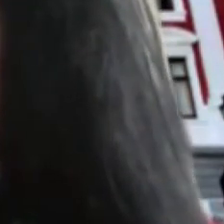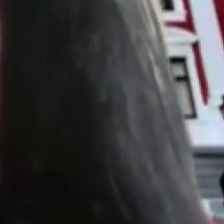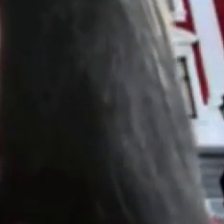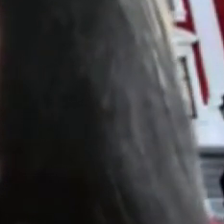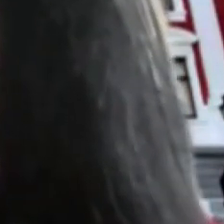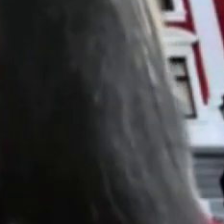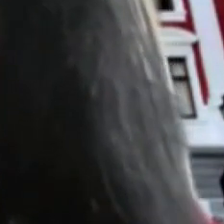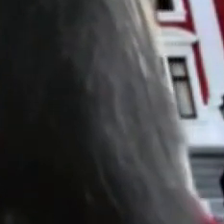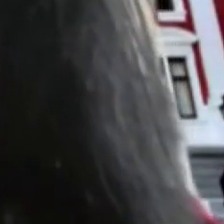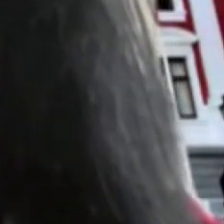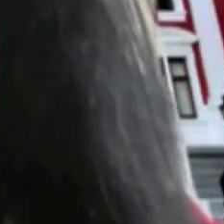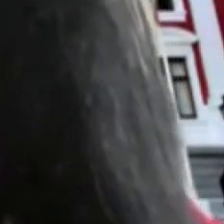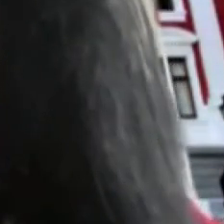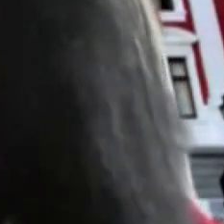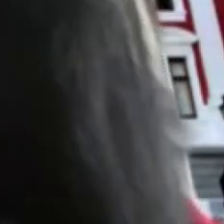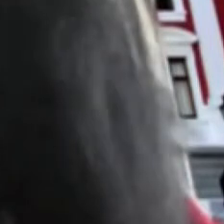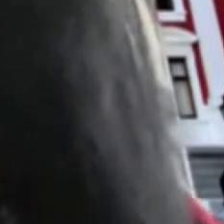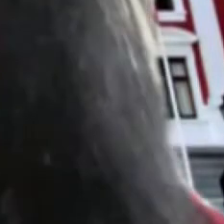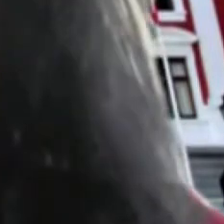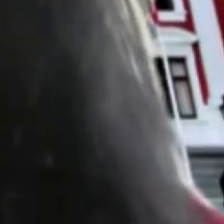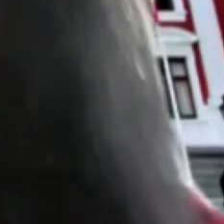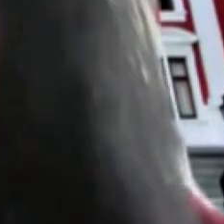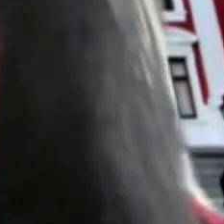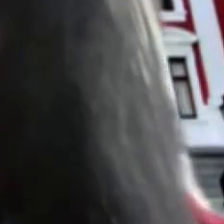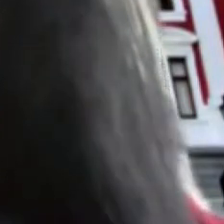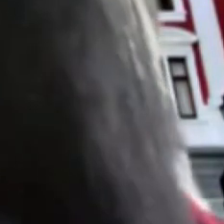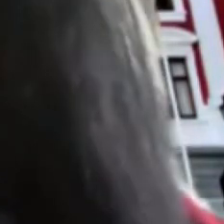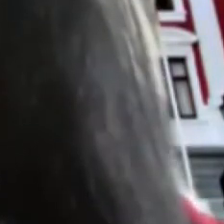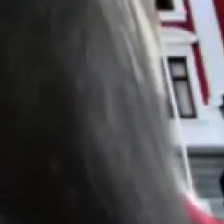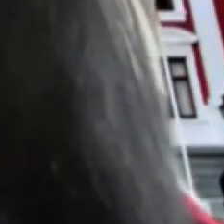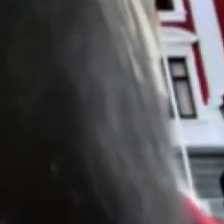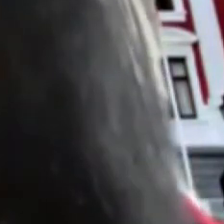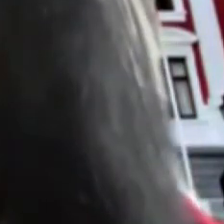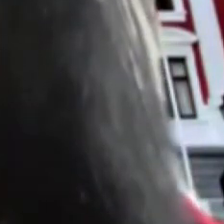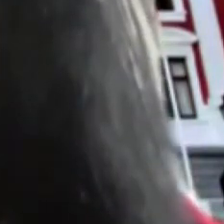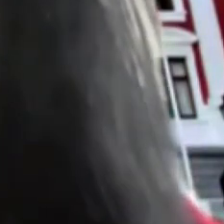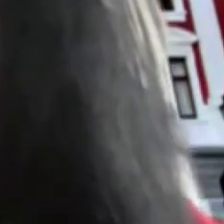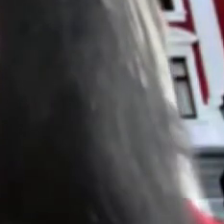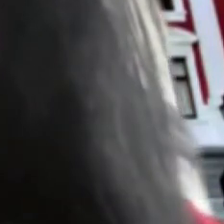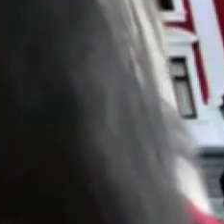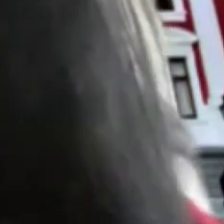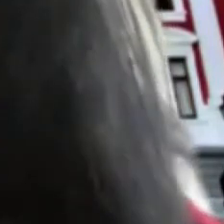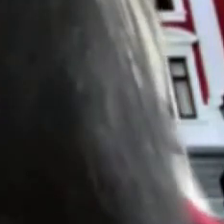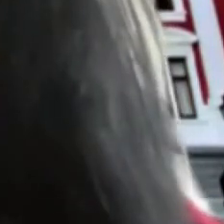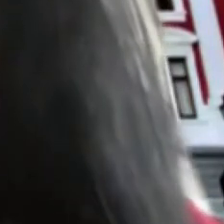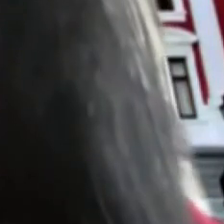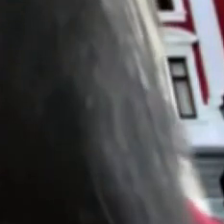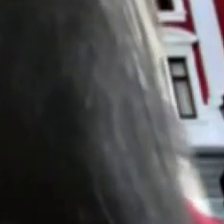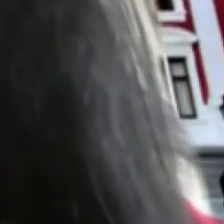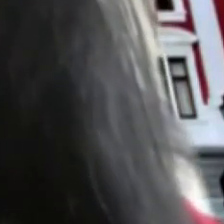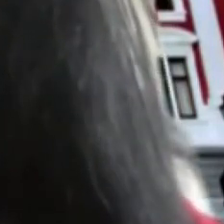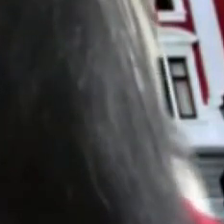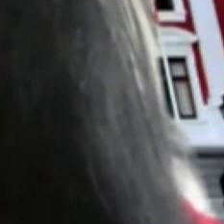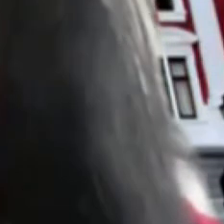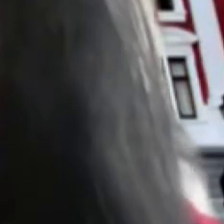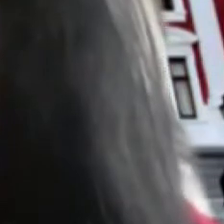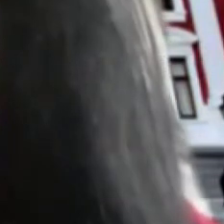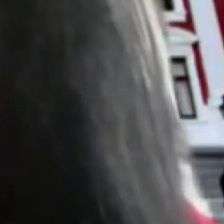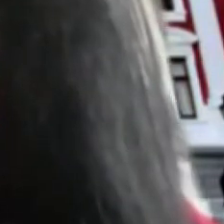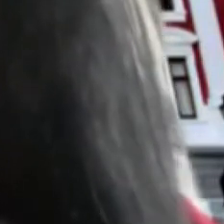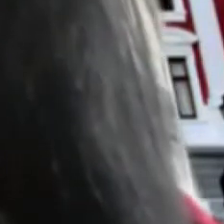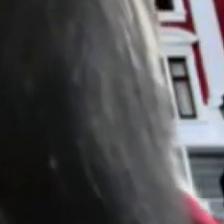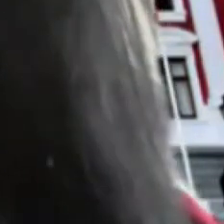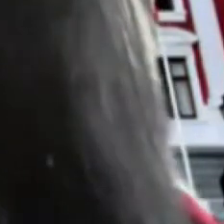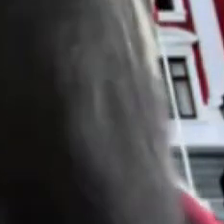Africa. And what strategies and programs to deal with members of SAPS who does not